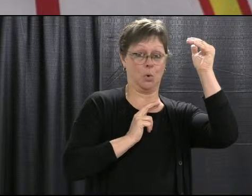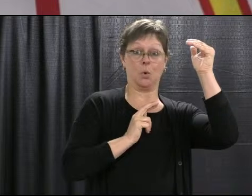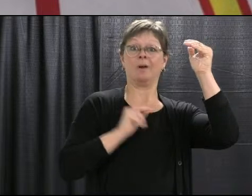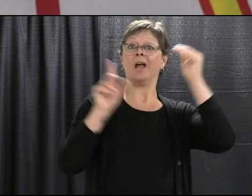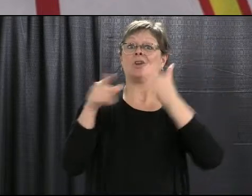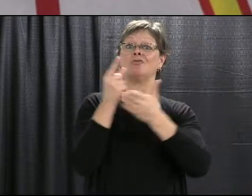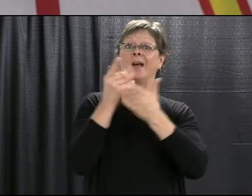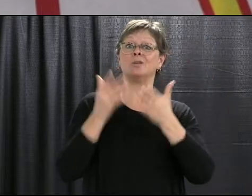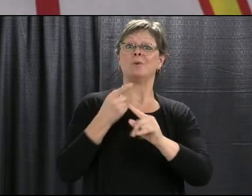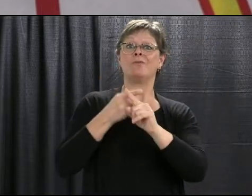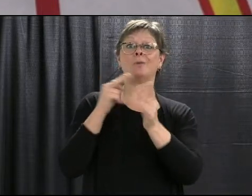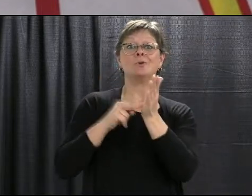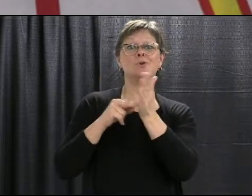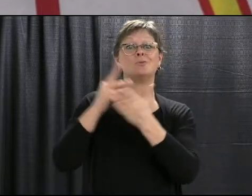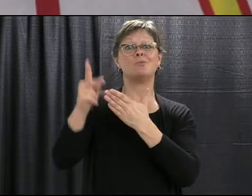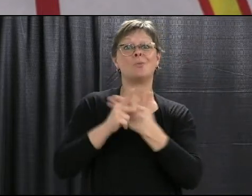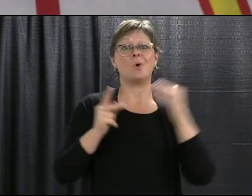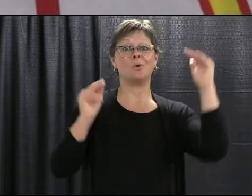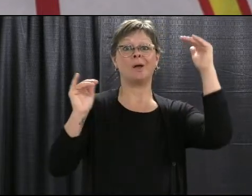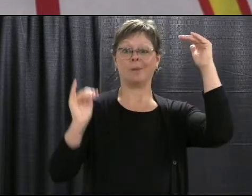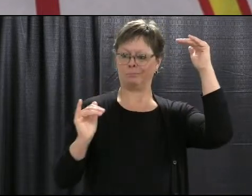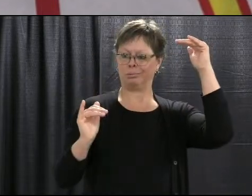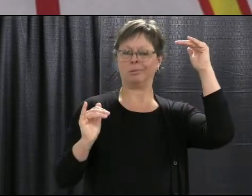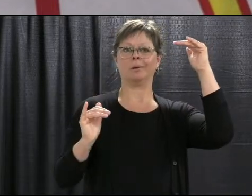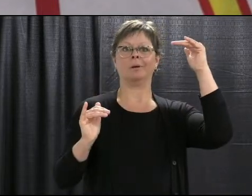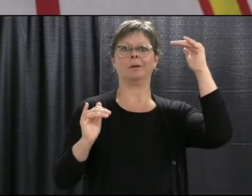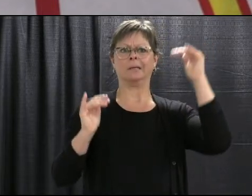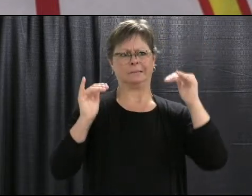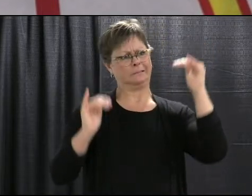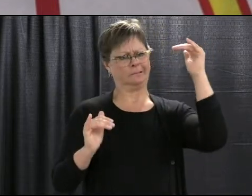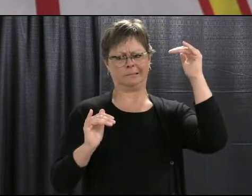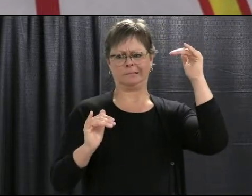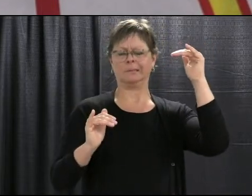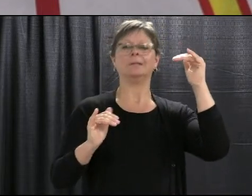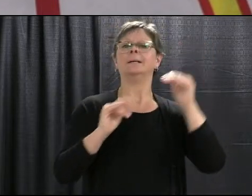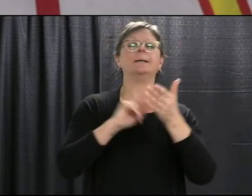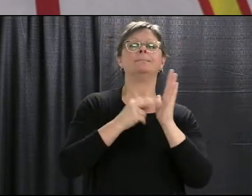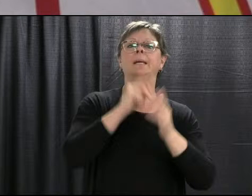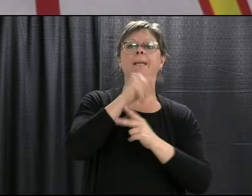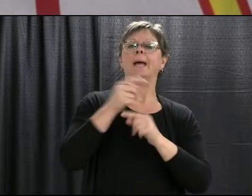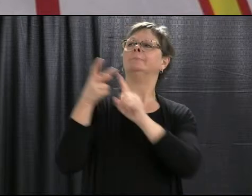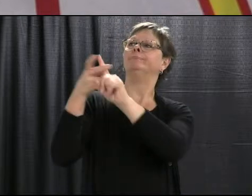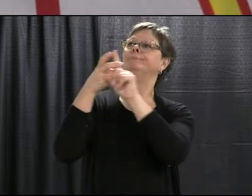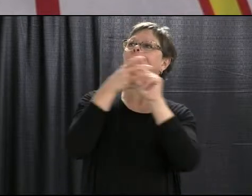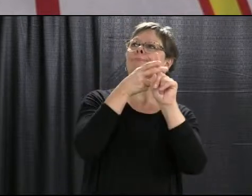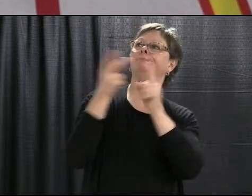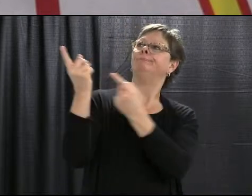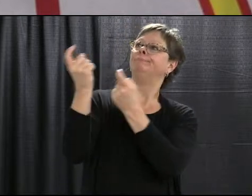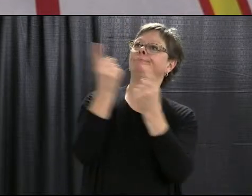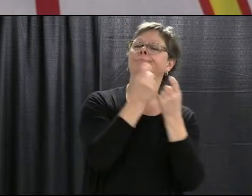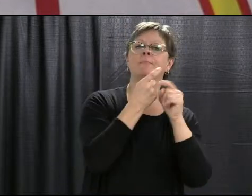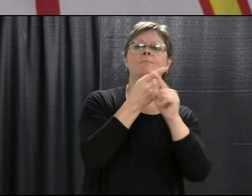that necessitates the need to recruit from outside the province. We've put the most